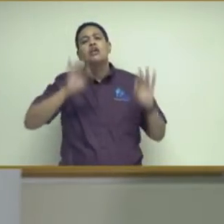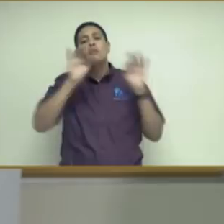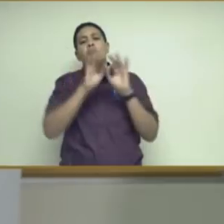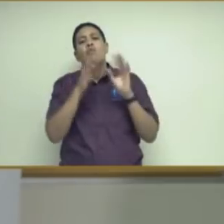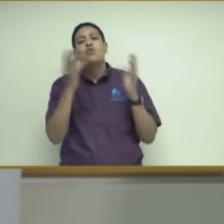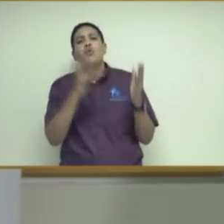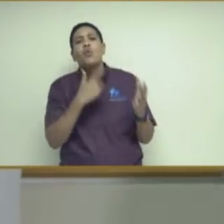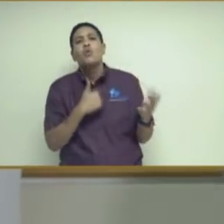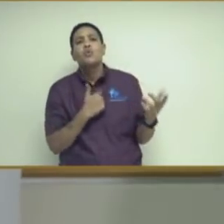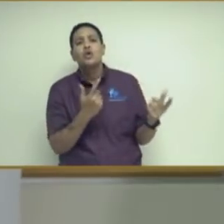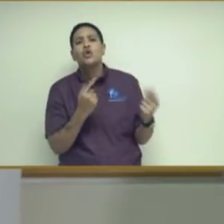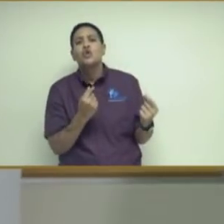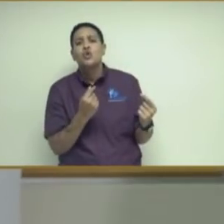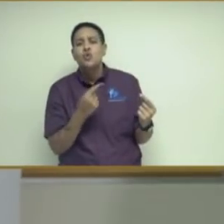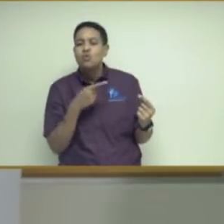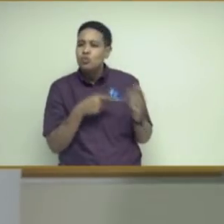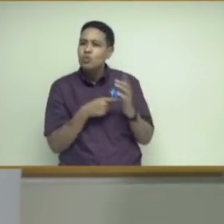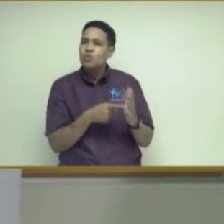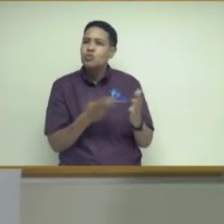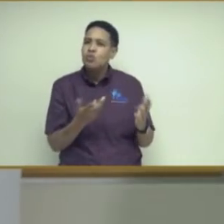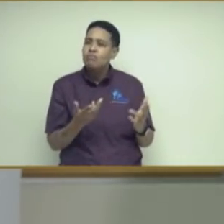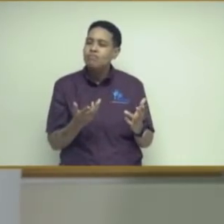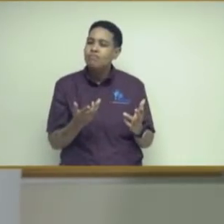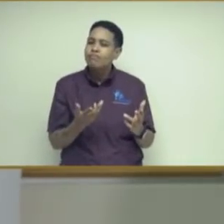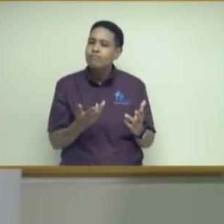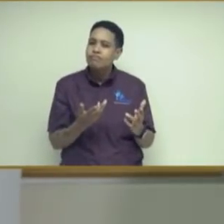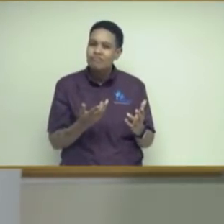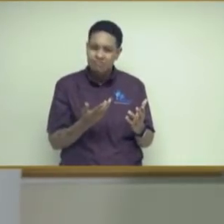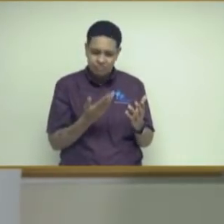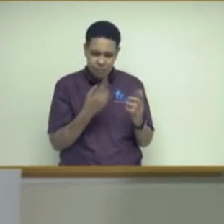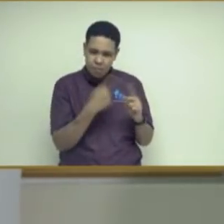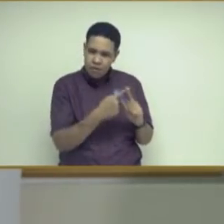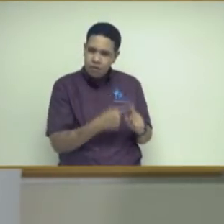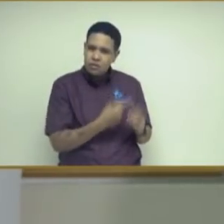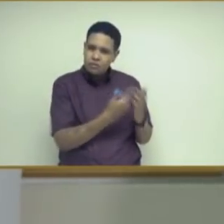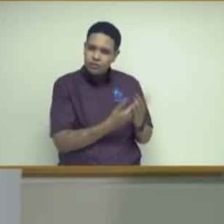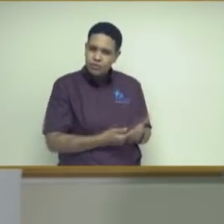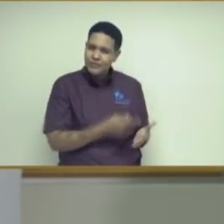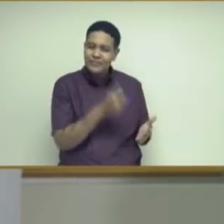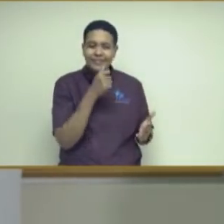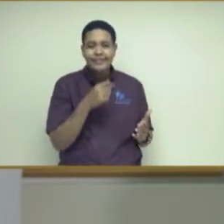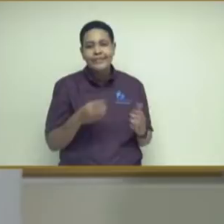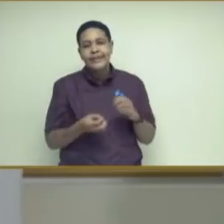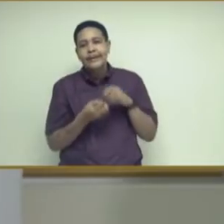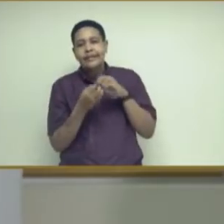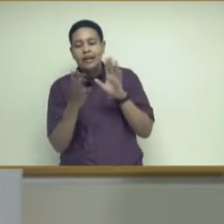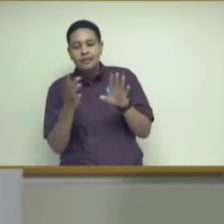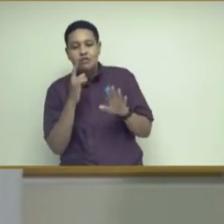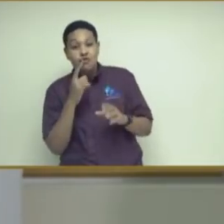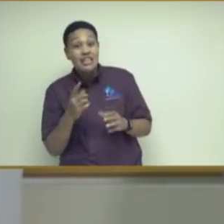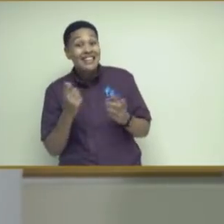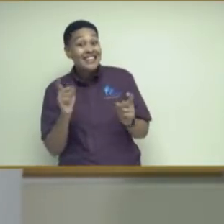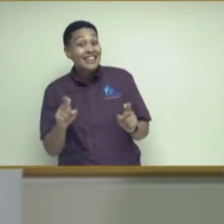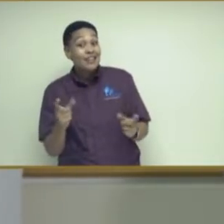what we do and the need for us to do this to get the support of the people of Jamaica. So when we say